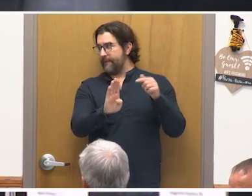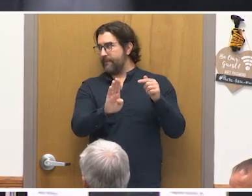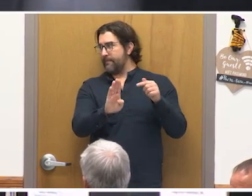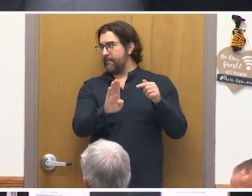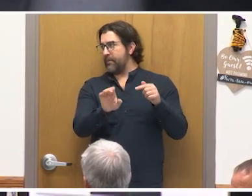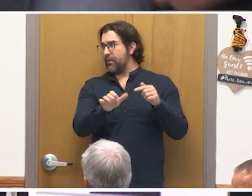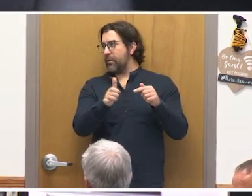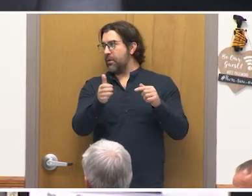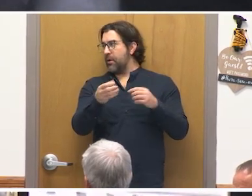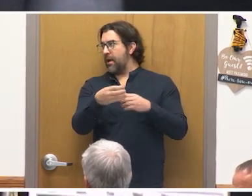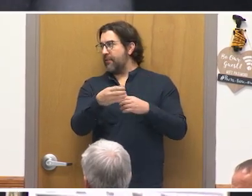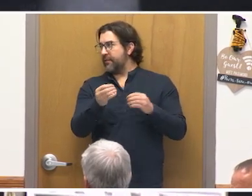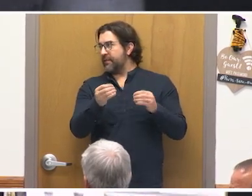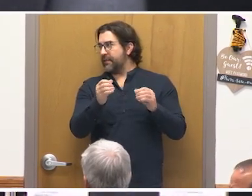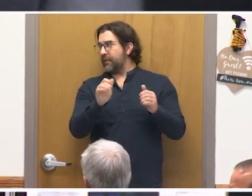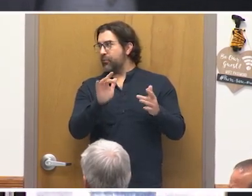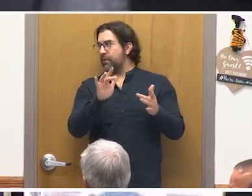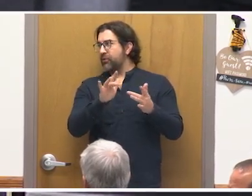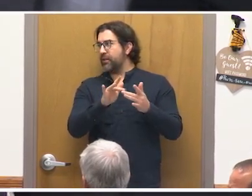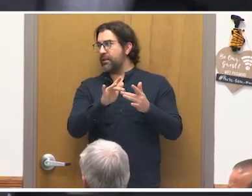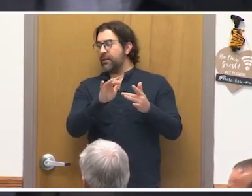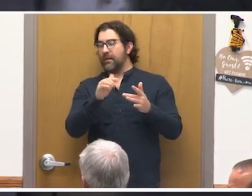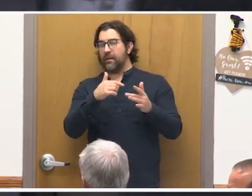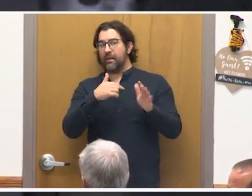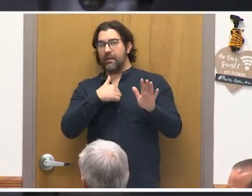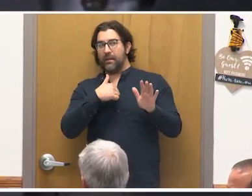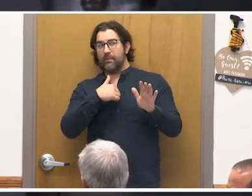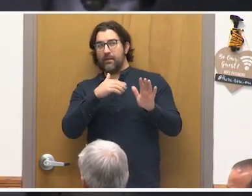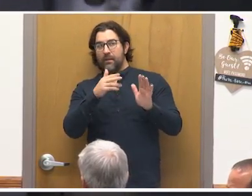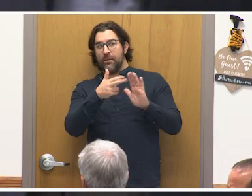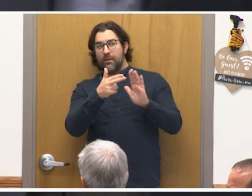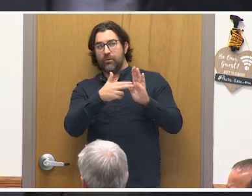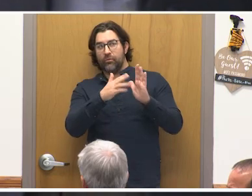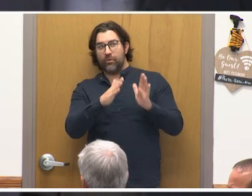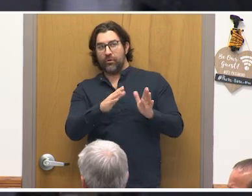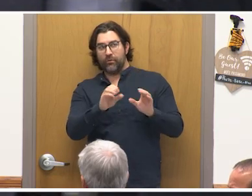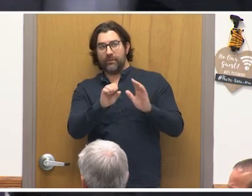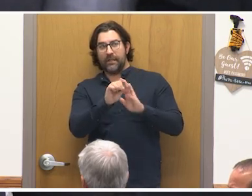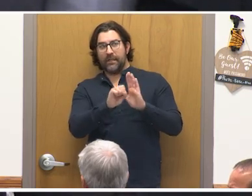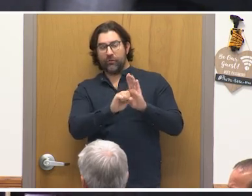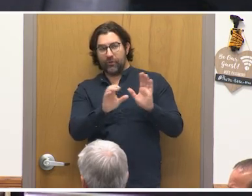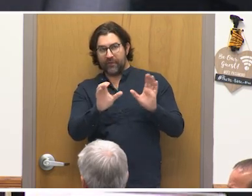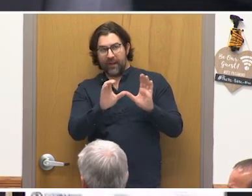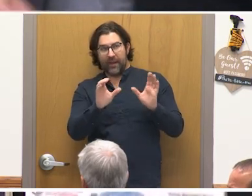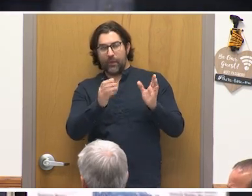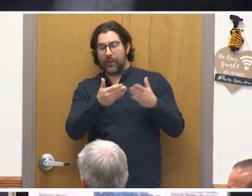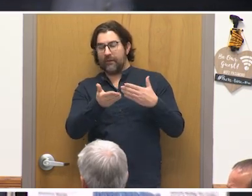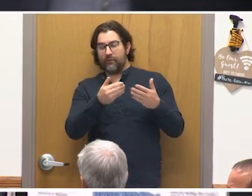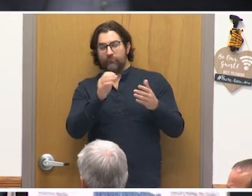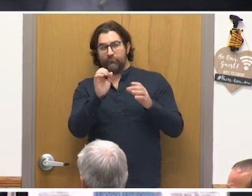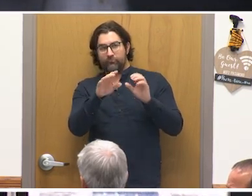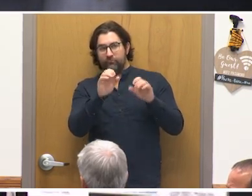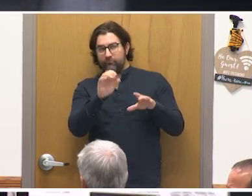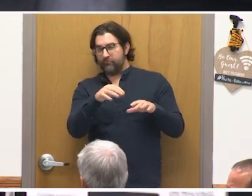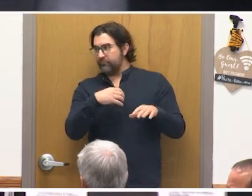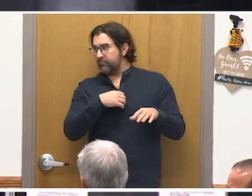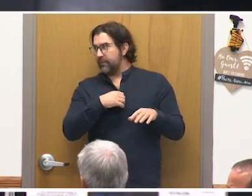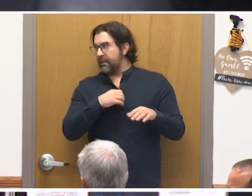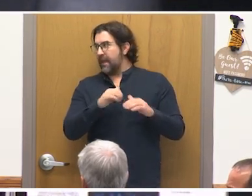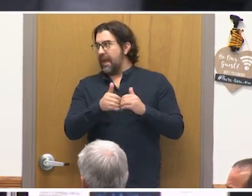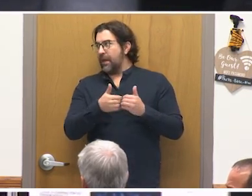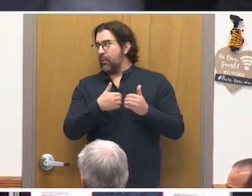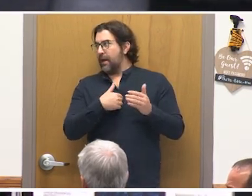some office entity that can reach out and say, hey, I'm a contractor, state certified or whatever. How do